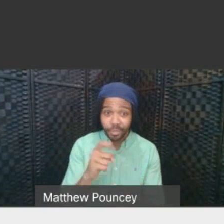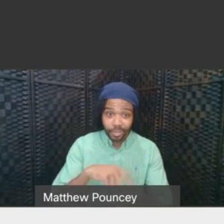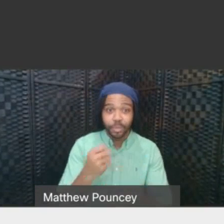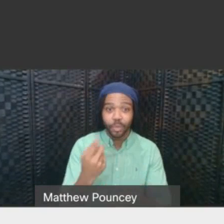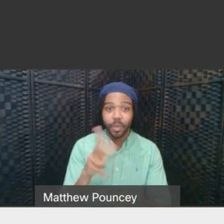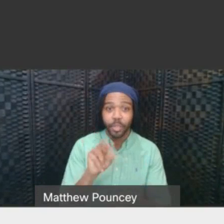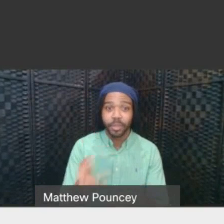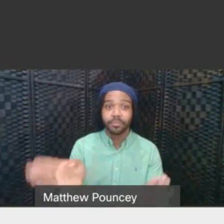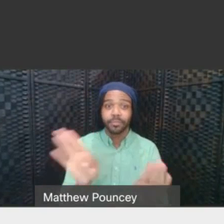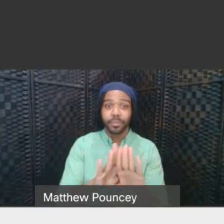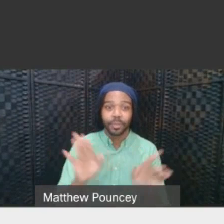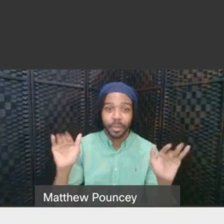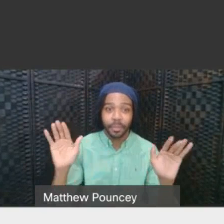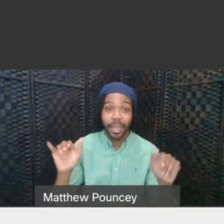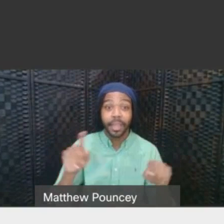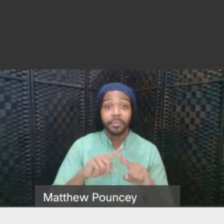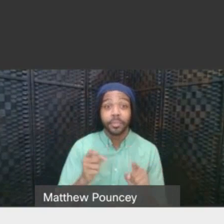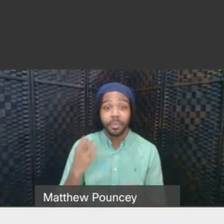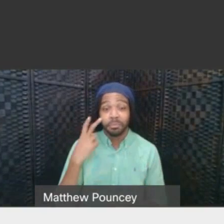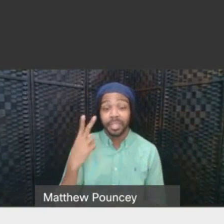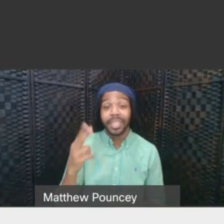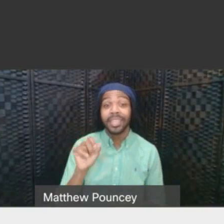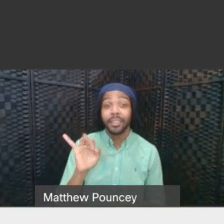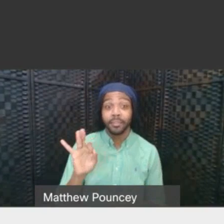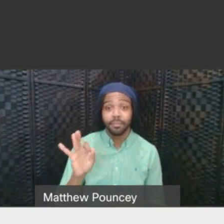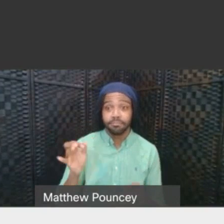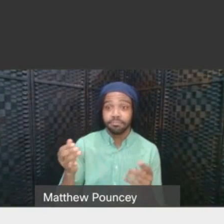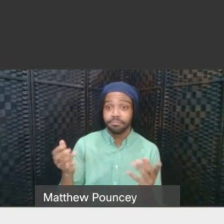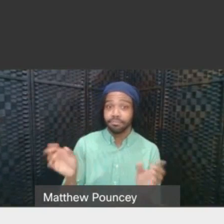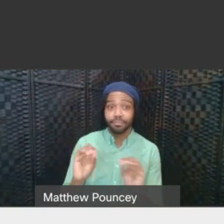point, actually, if in the event that does occur and there are no more